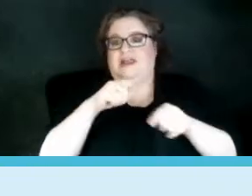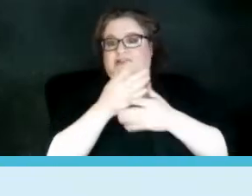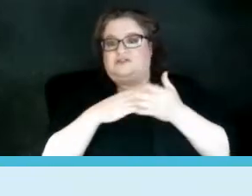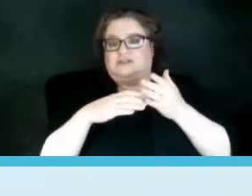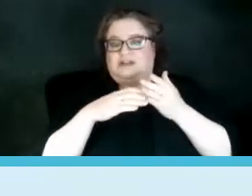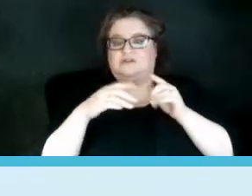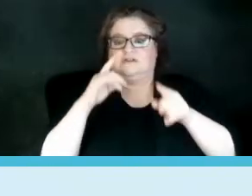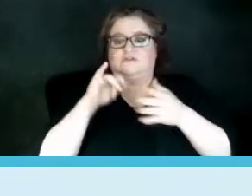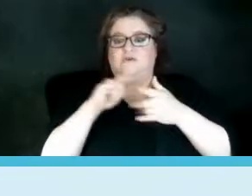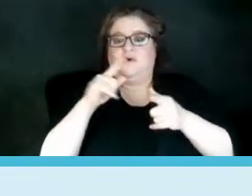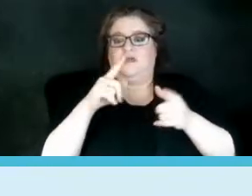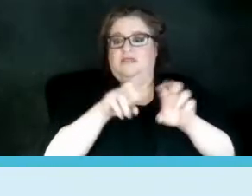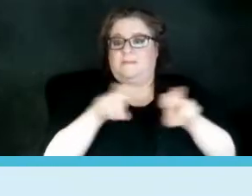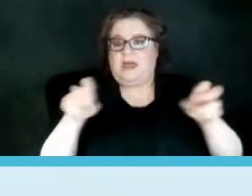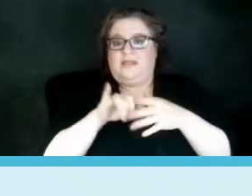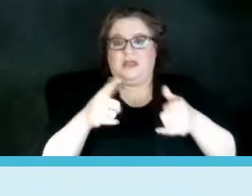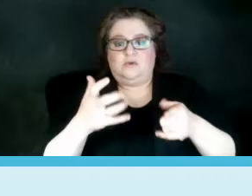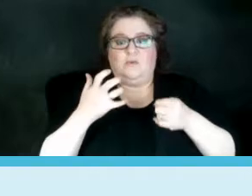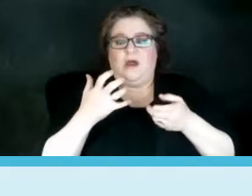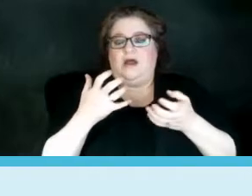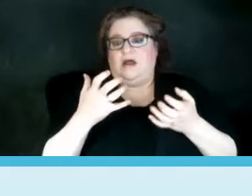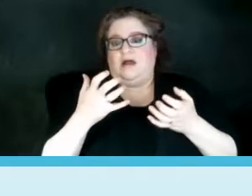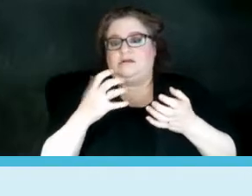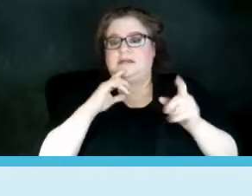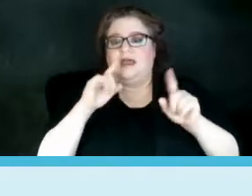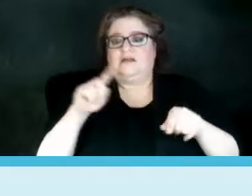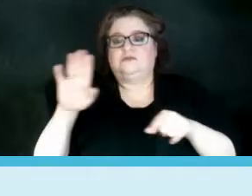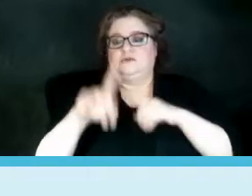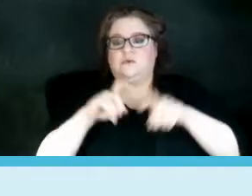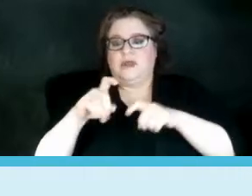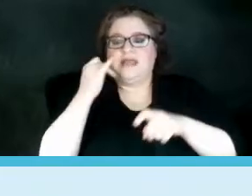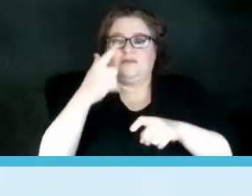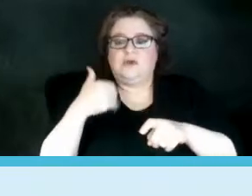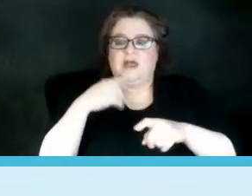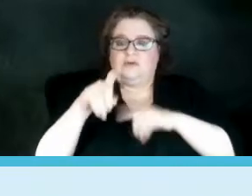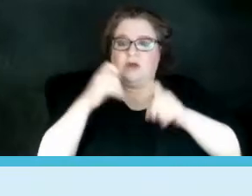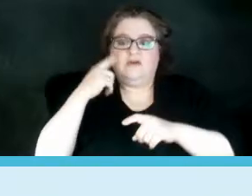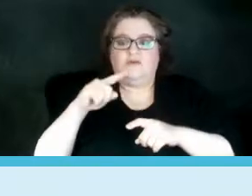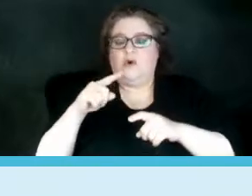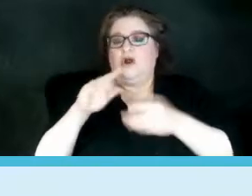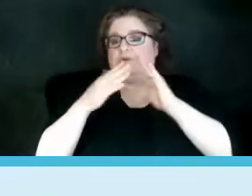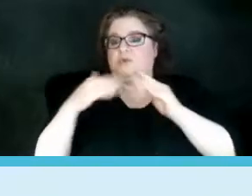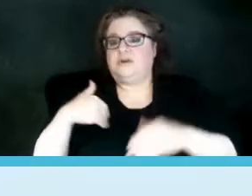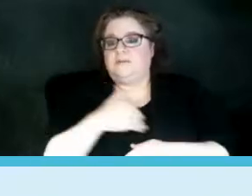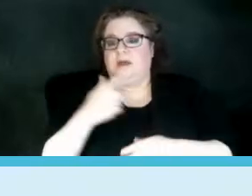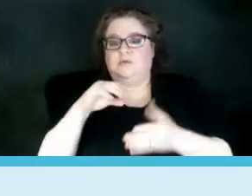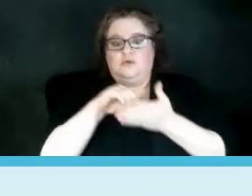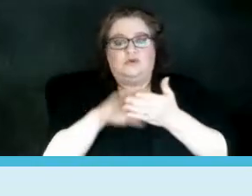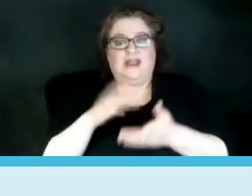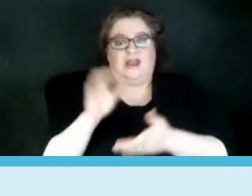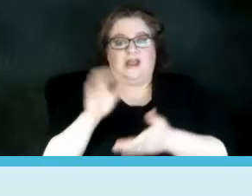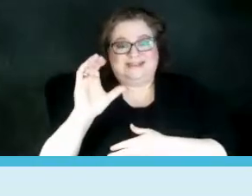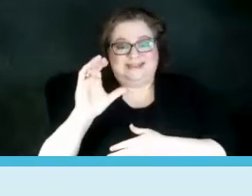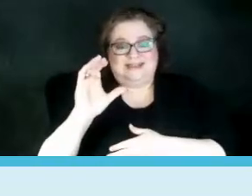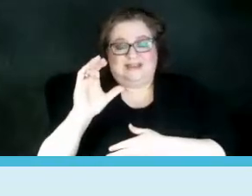the panelists whom you want to answer your question. So if you have a question for our community member, you put a C and then your